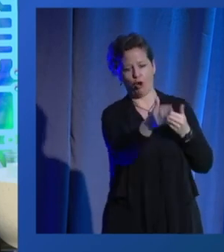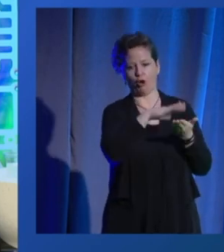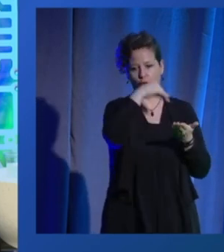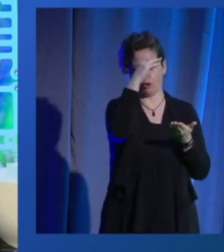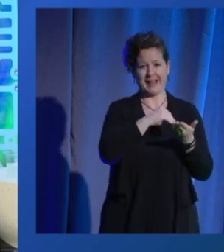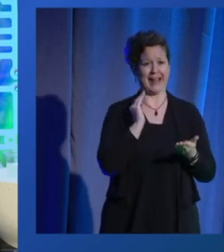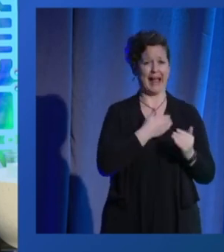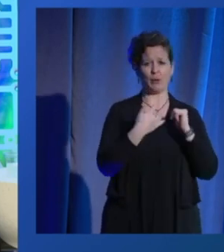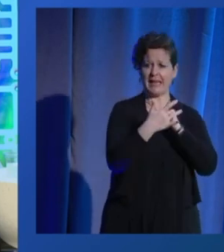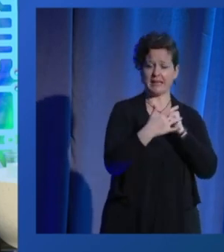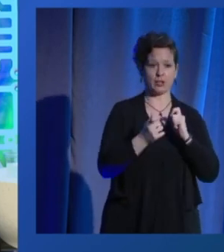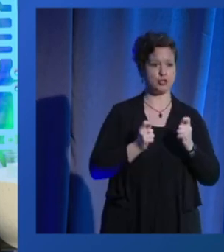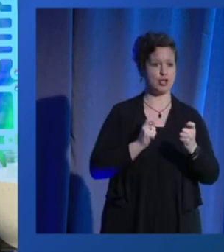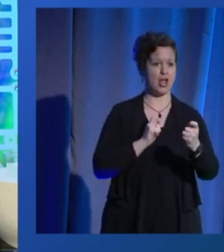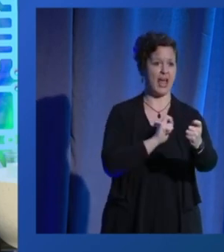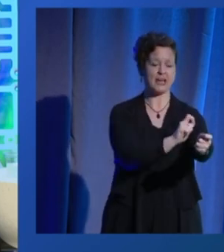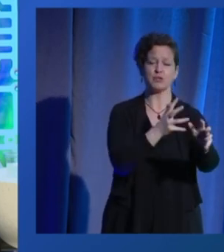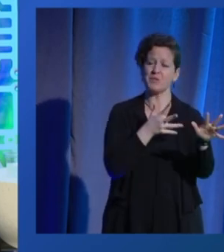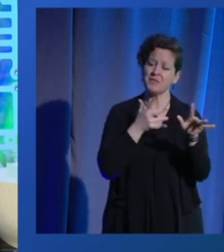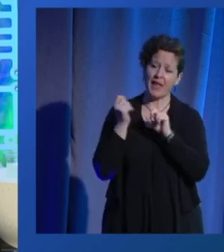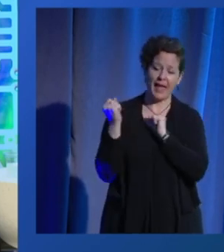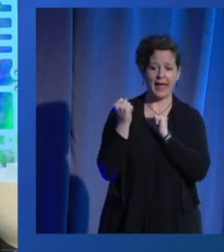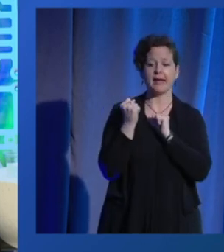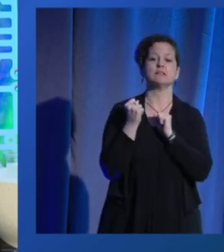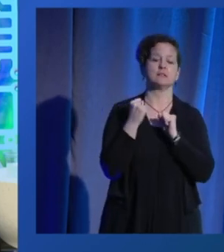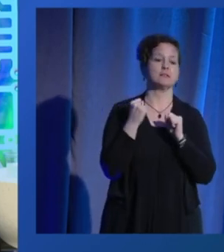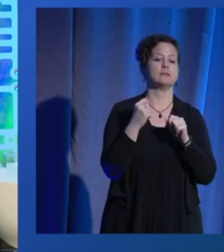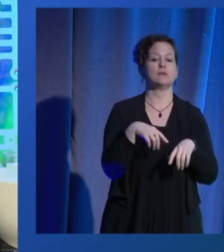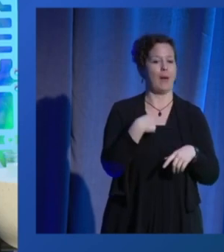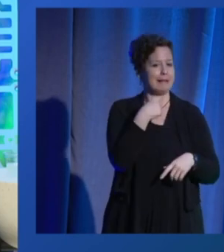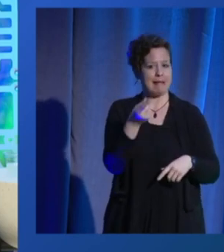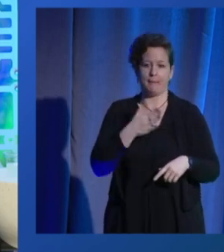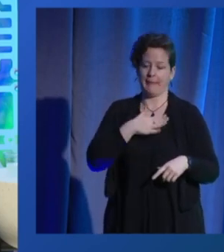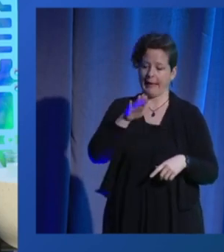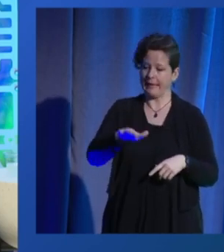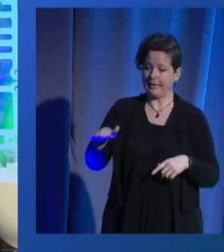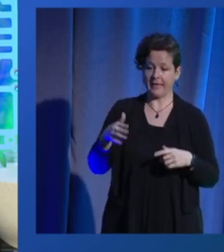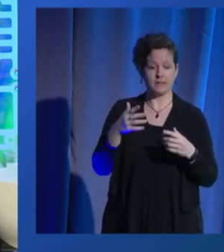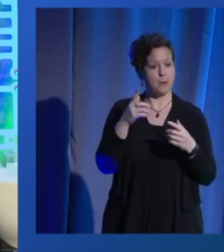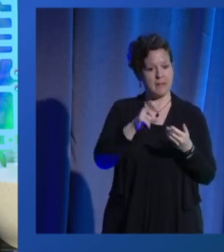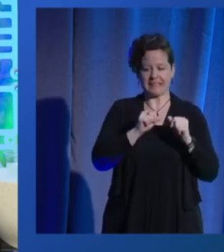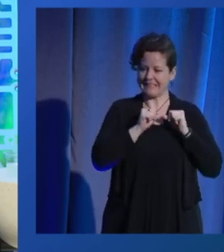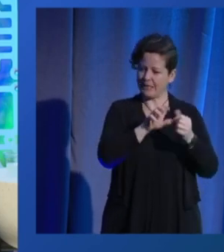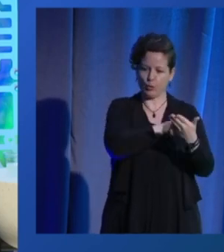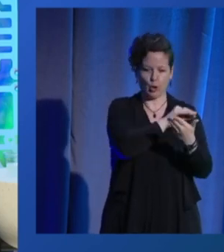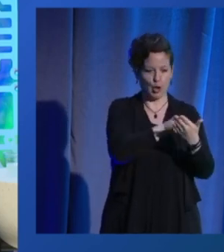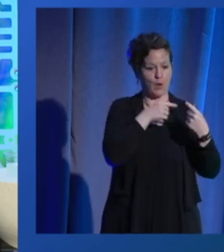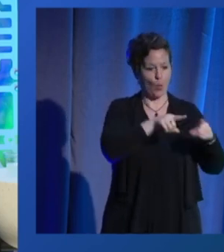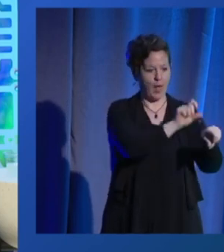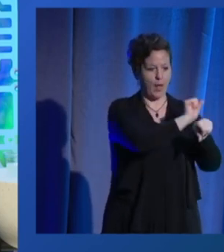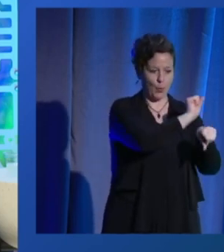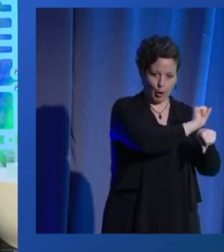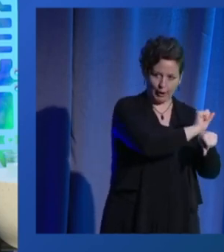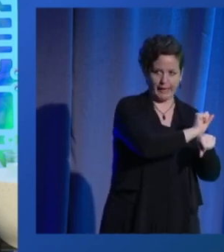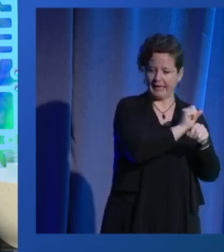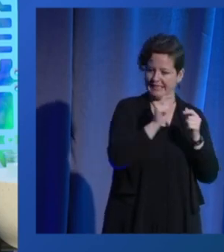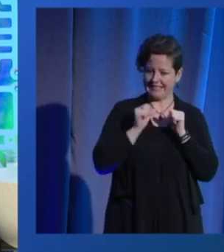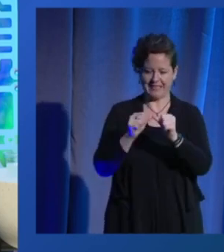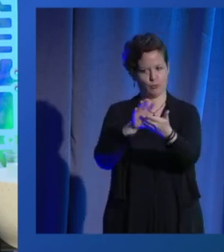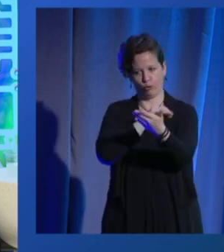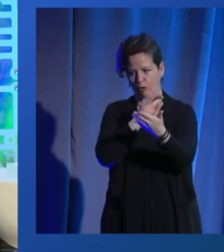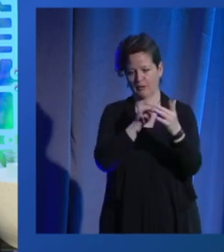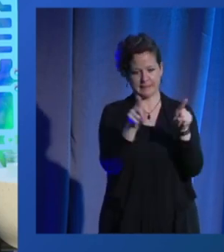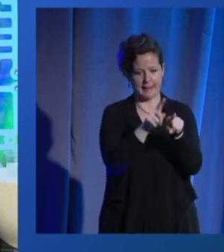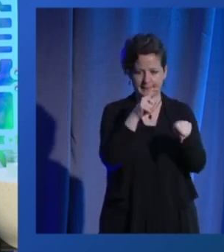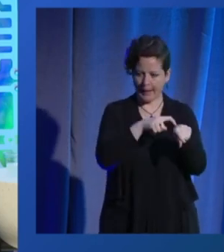at a pace that is ferocious and being able to stay on top of your field when you're also advancing your career and trying